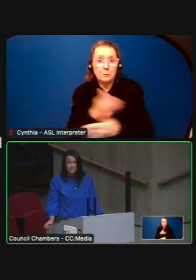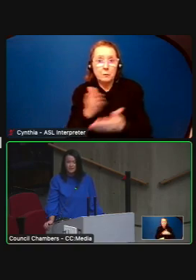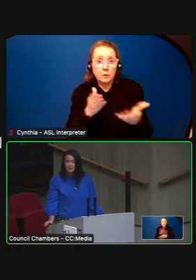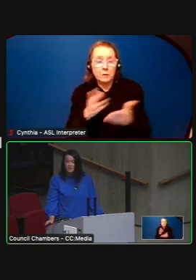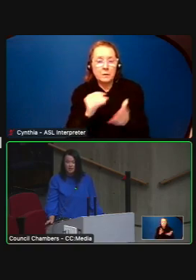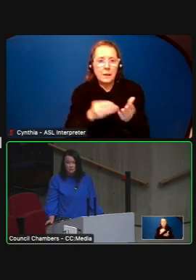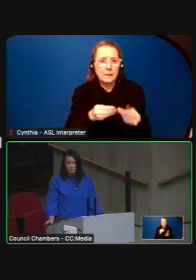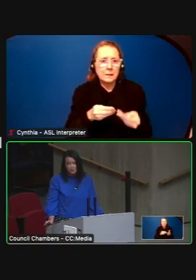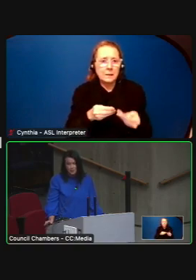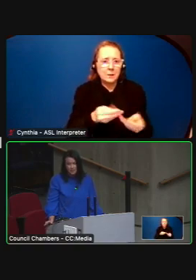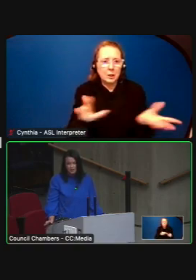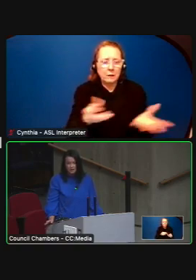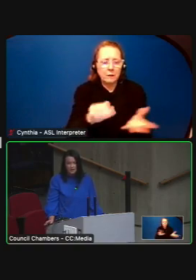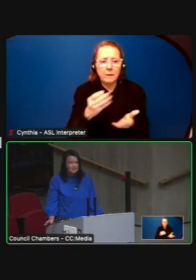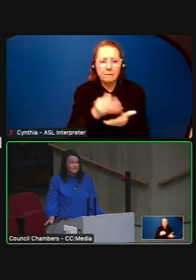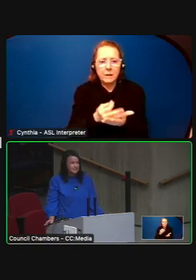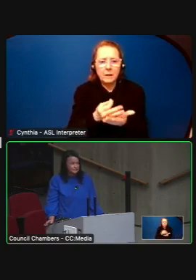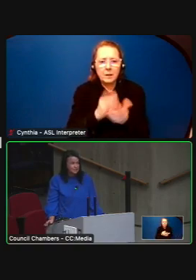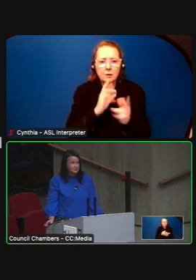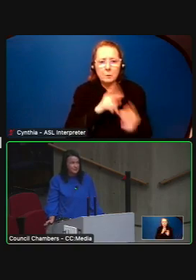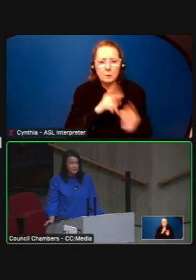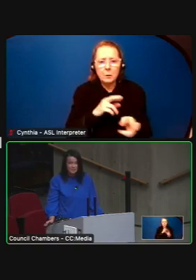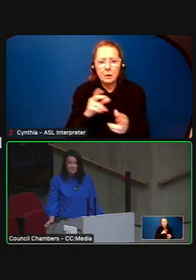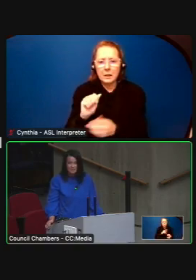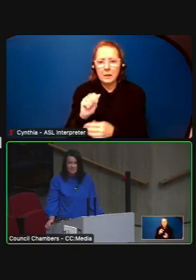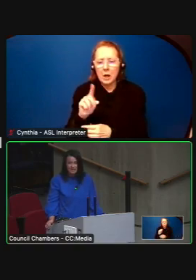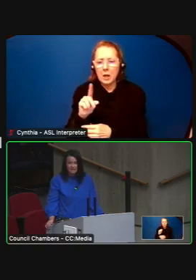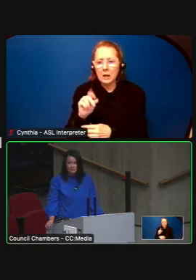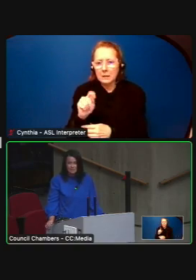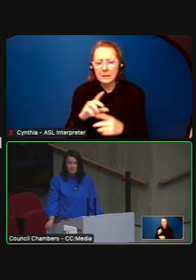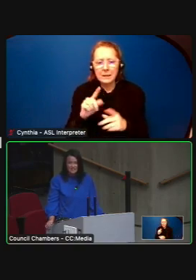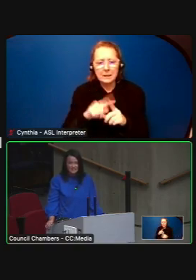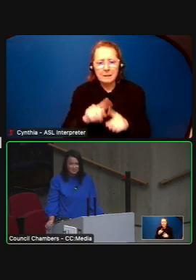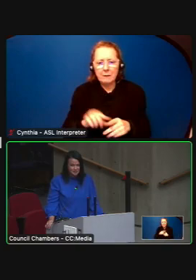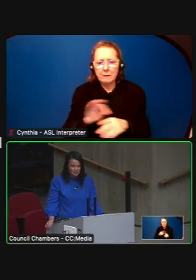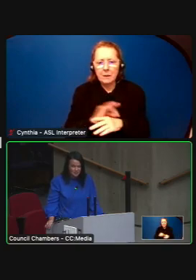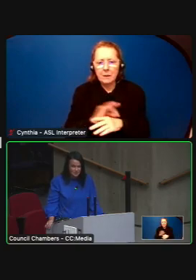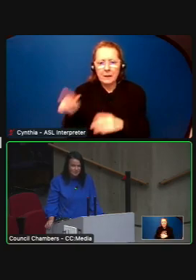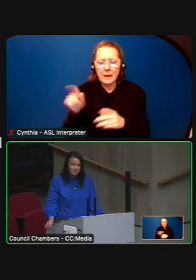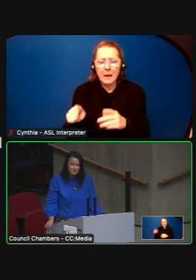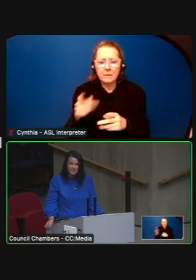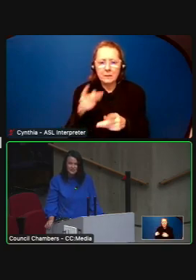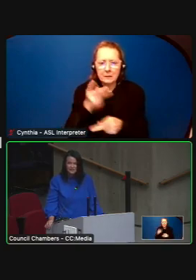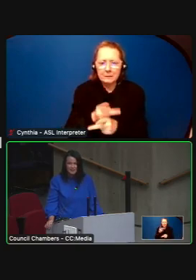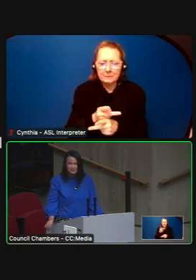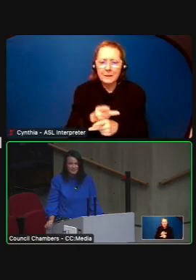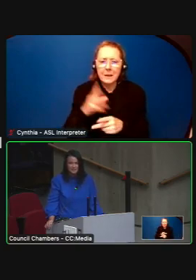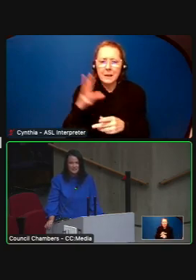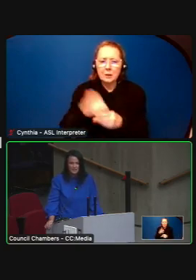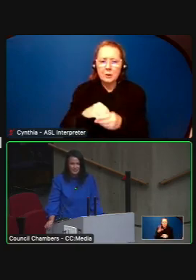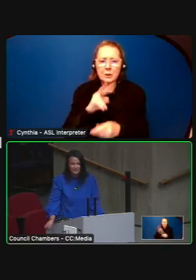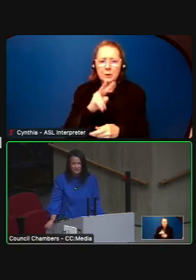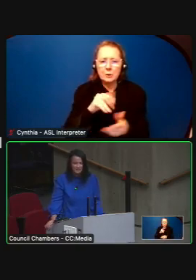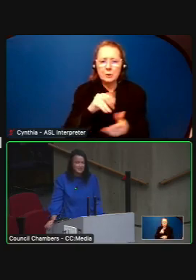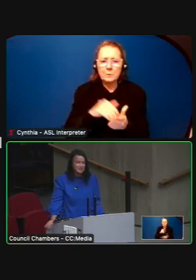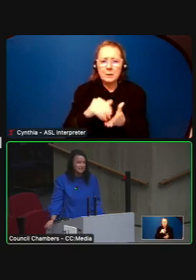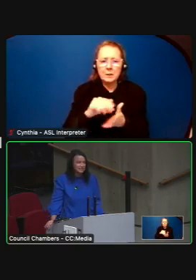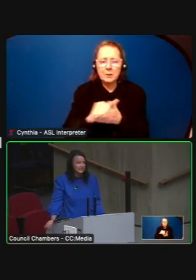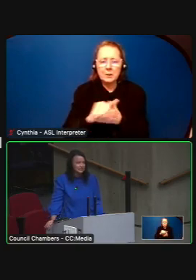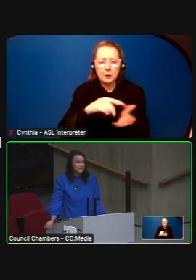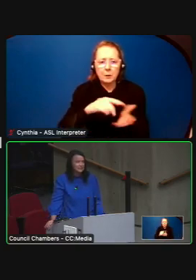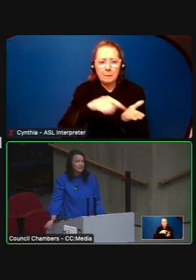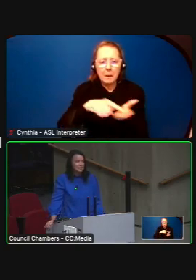financial reporting, audits, and different functions that they have to maintain, including those $2 million payments to all the landlords out